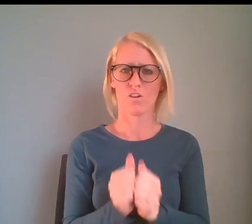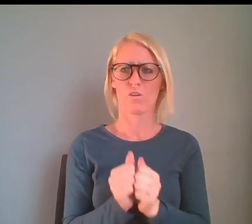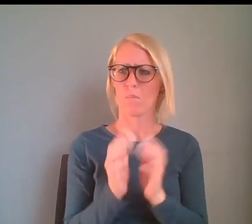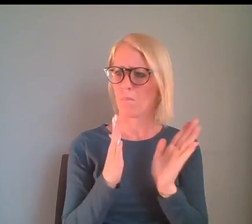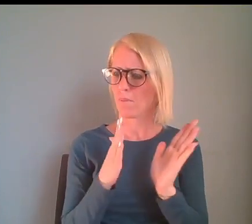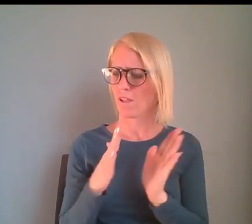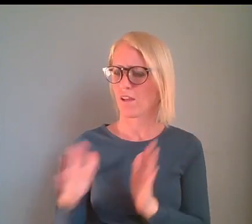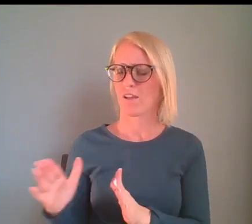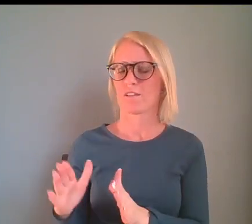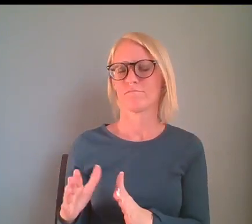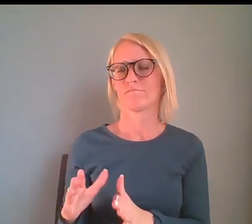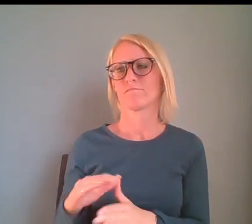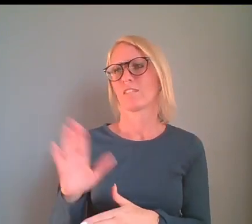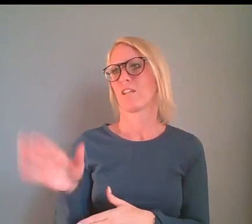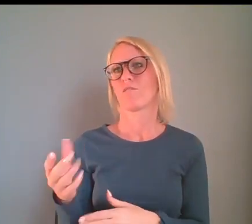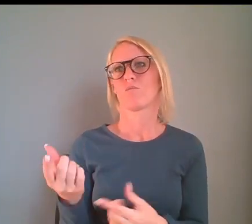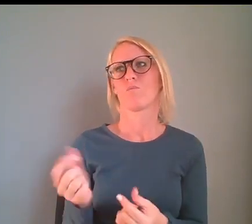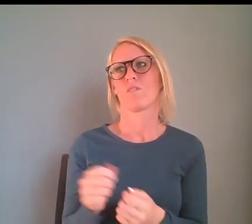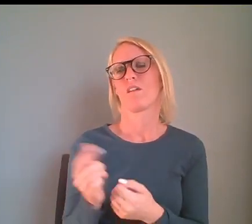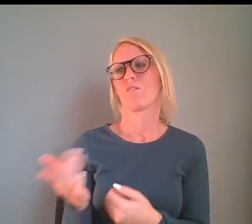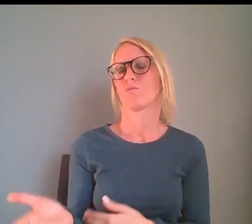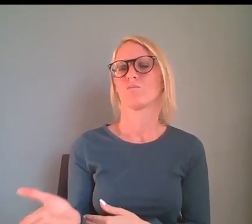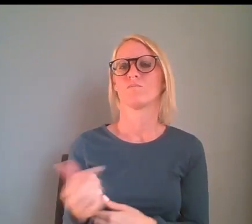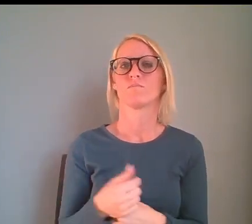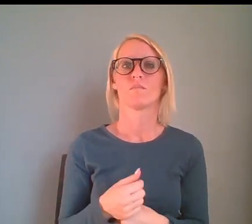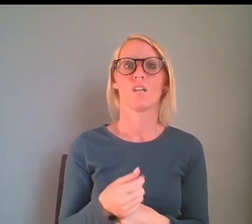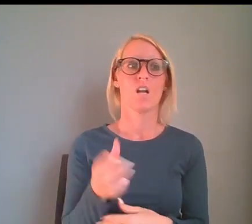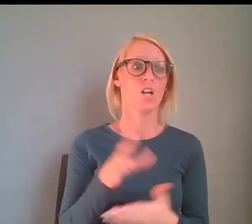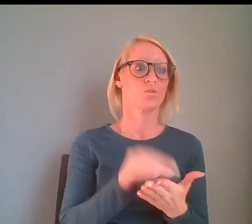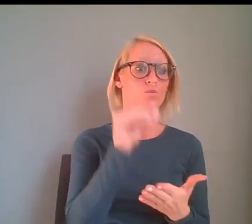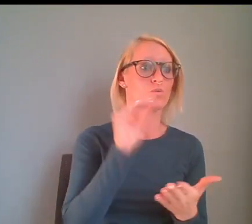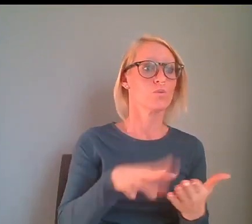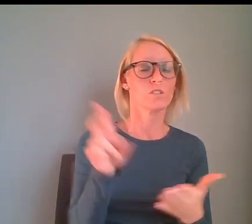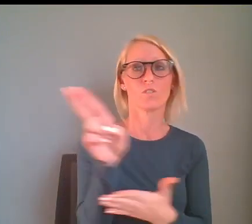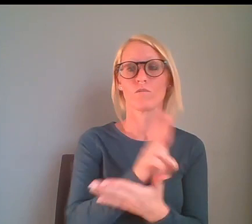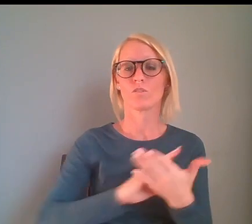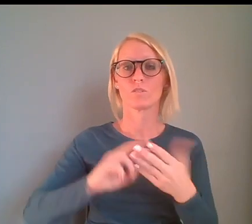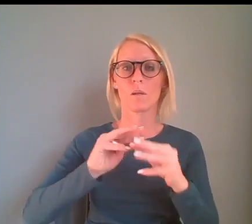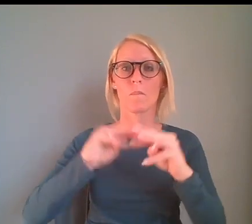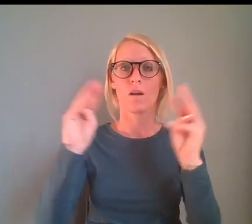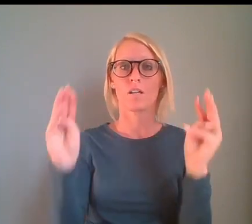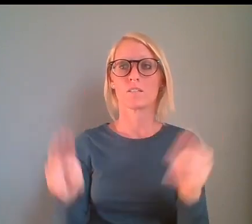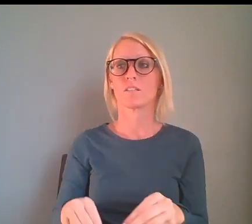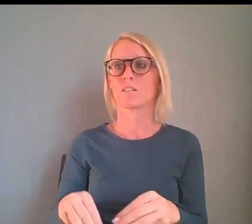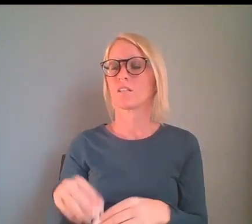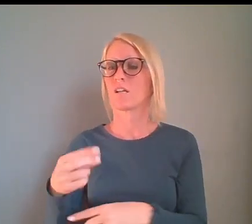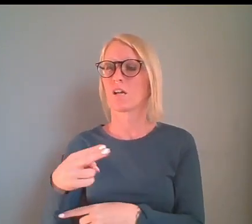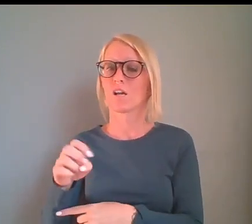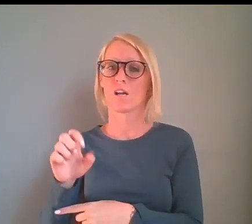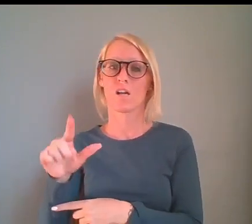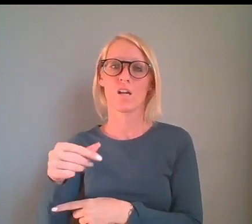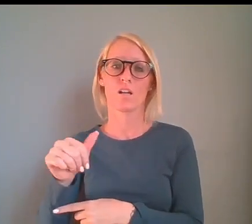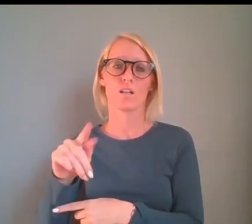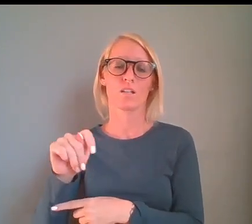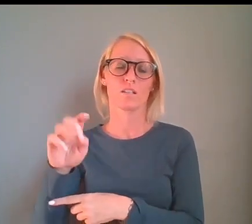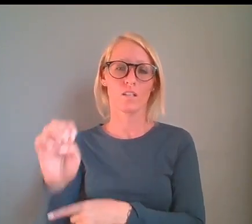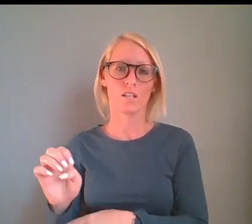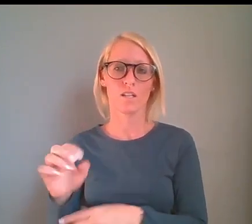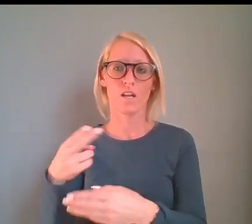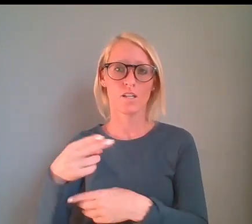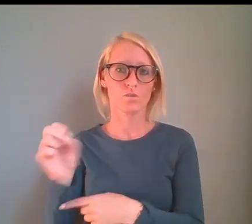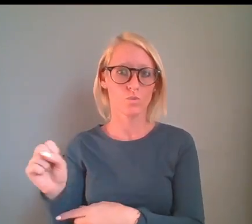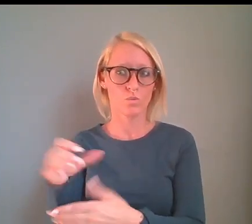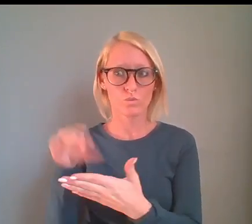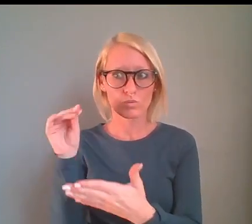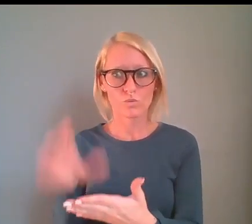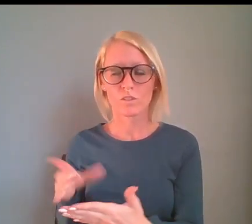It's been kind of a giant project. There's been students from the University of Montana, there's students from Hellgate High School, there's a substitute art teacher here, so